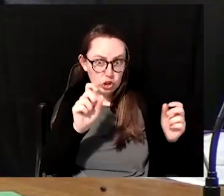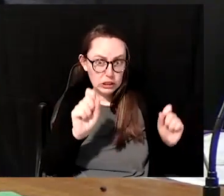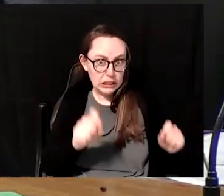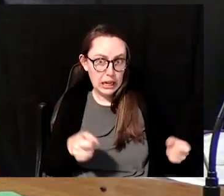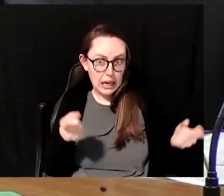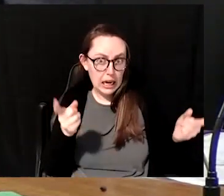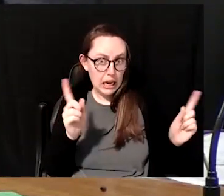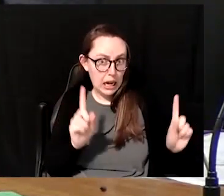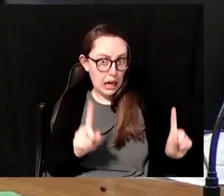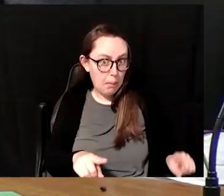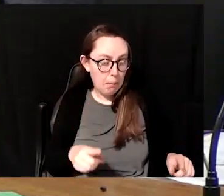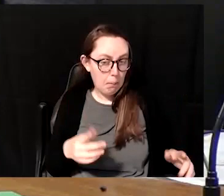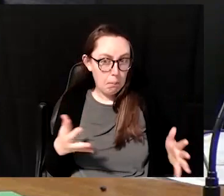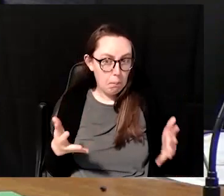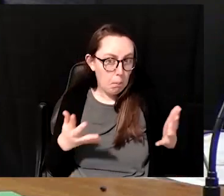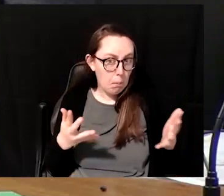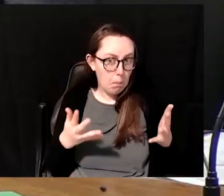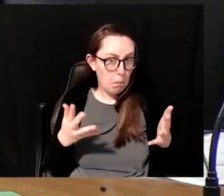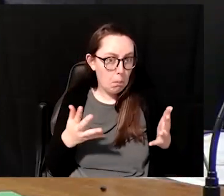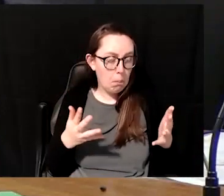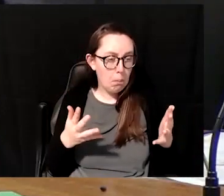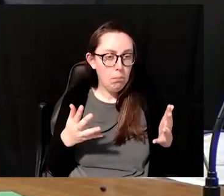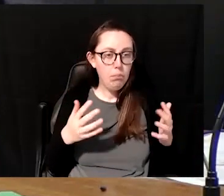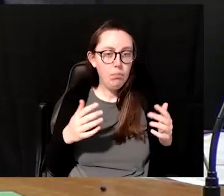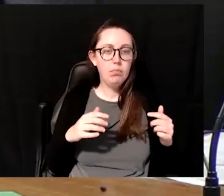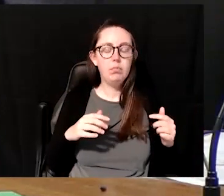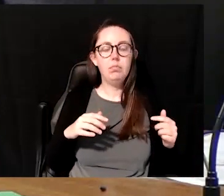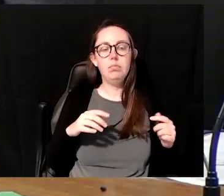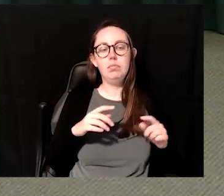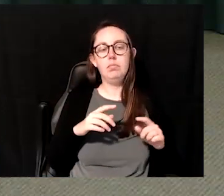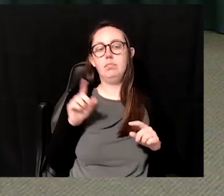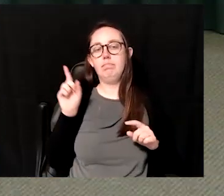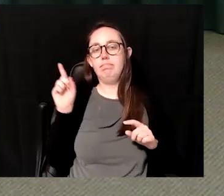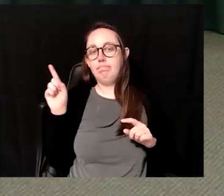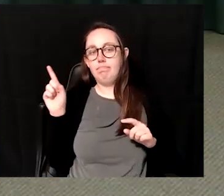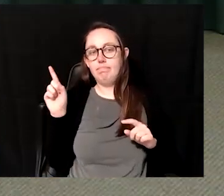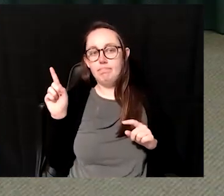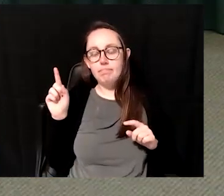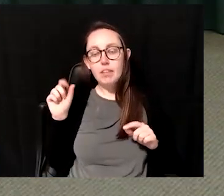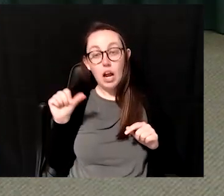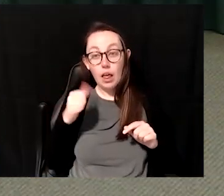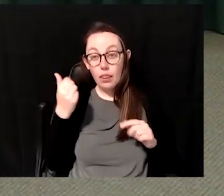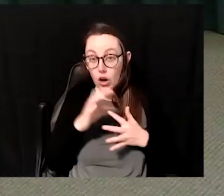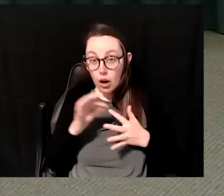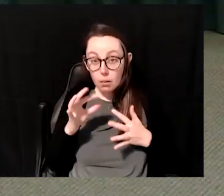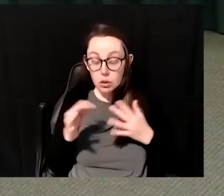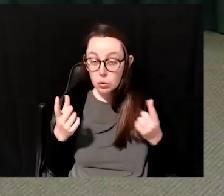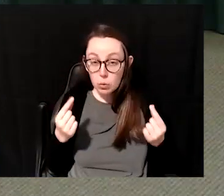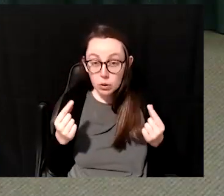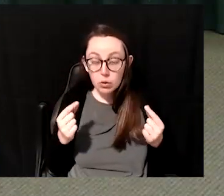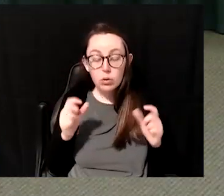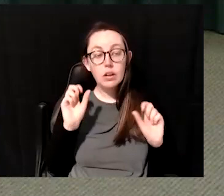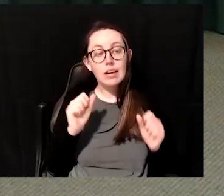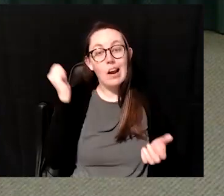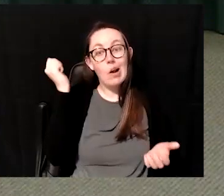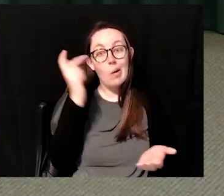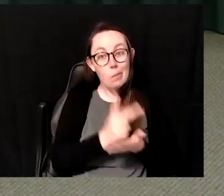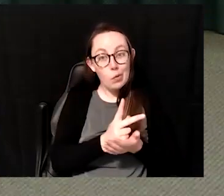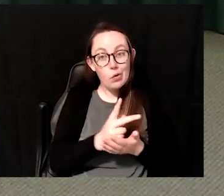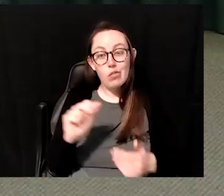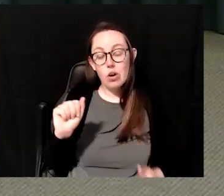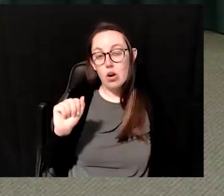uh alternatively what you could do is is approve the arpa funding and then if